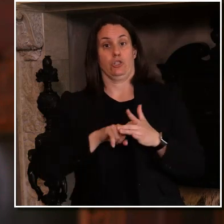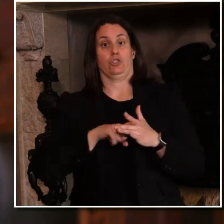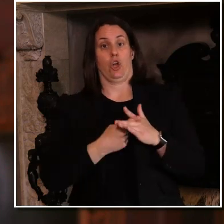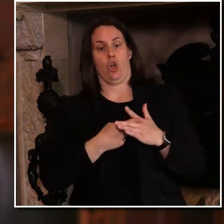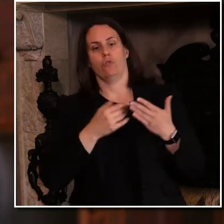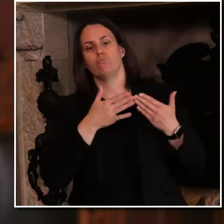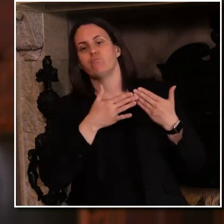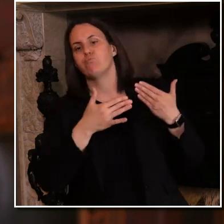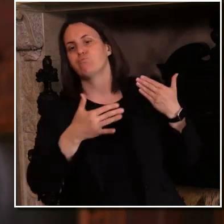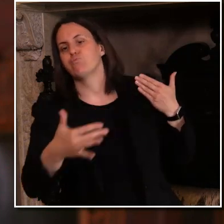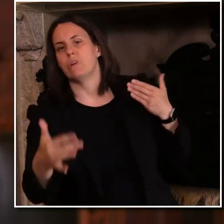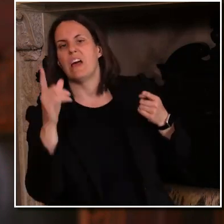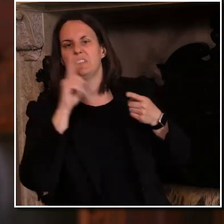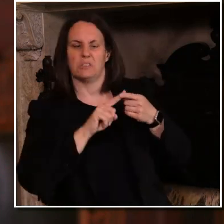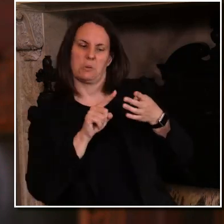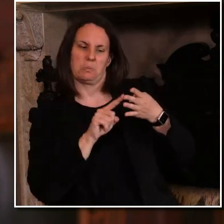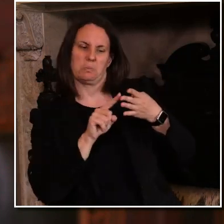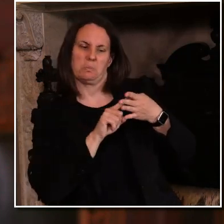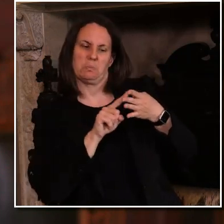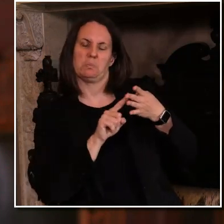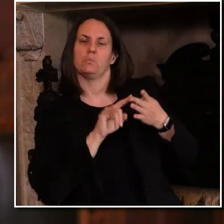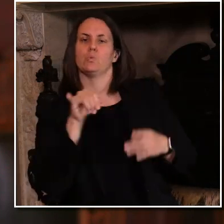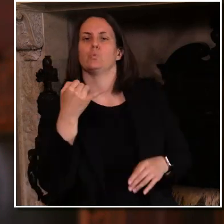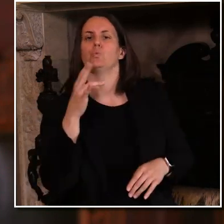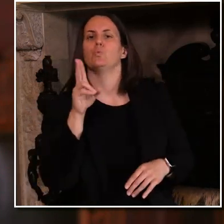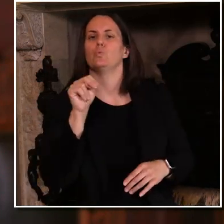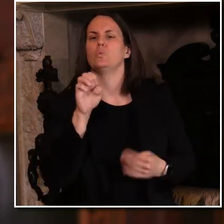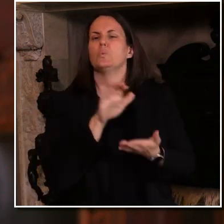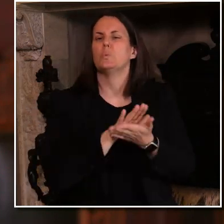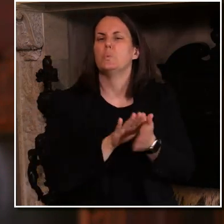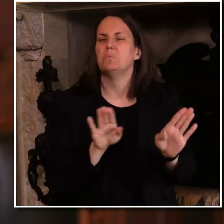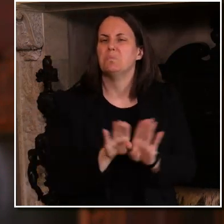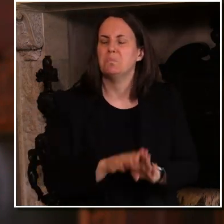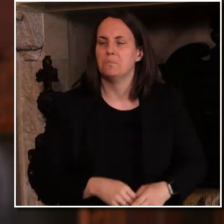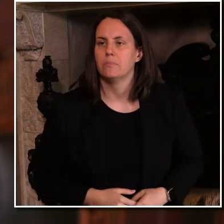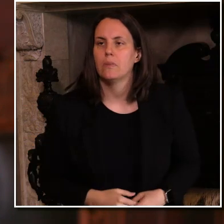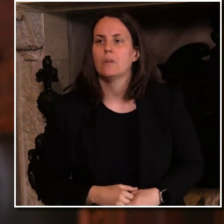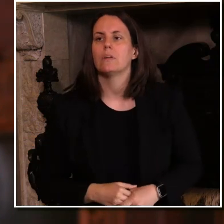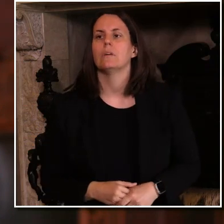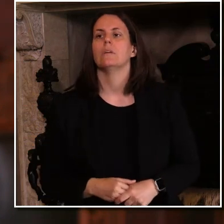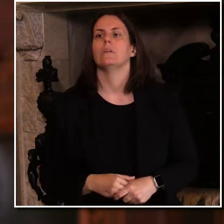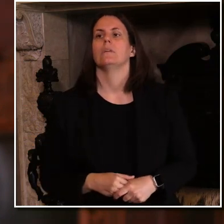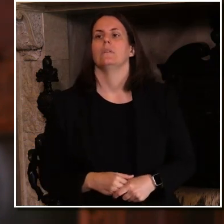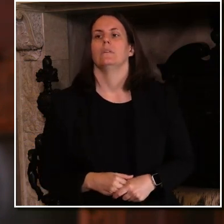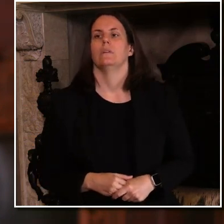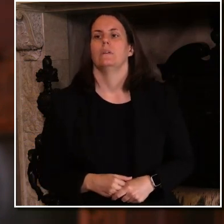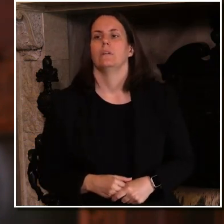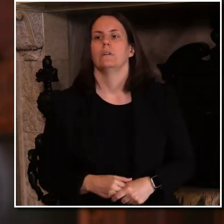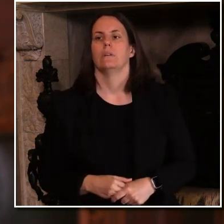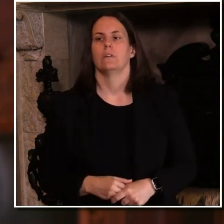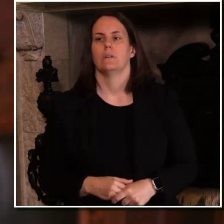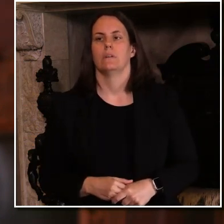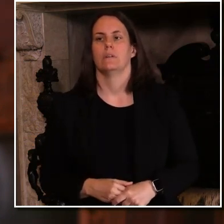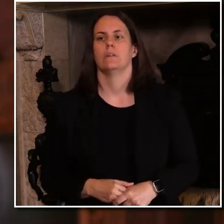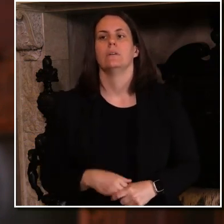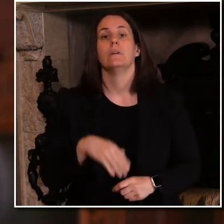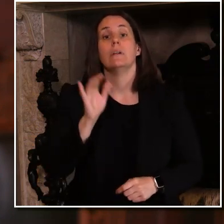in state benefits will receive the funding on their Quest cards or a dedicated pandemic EBT